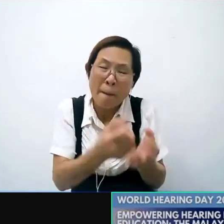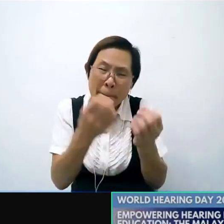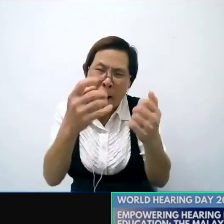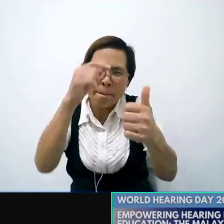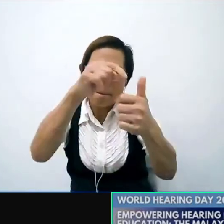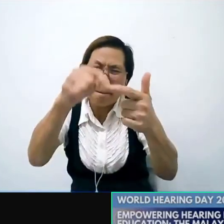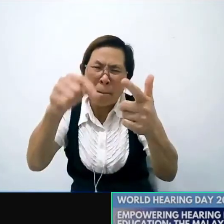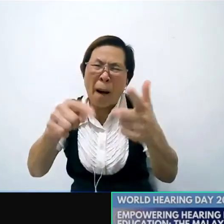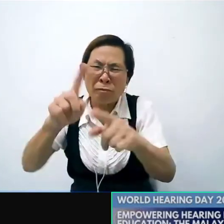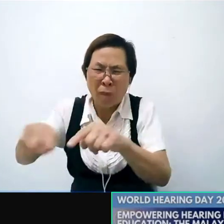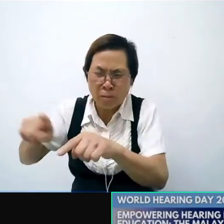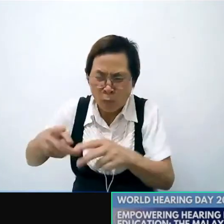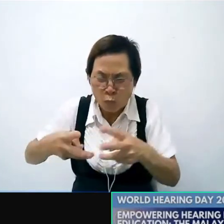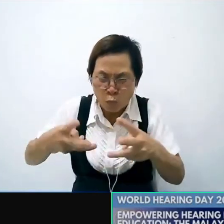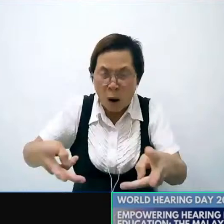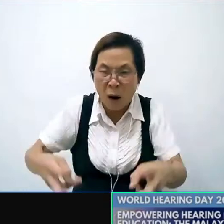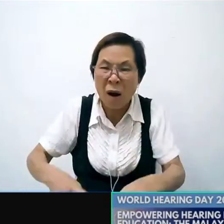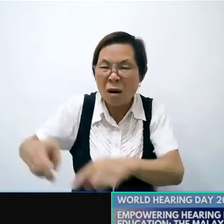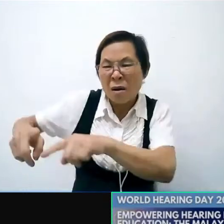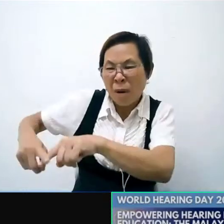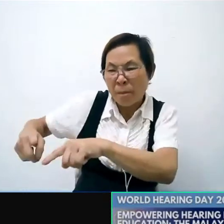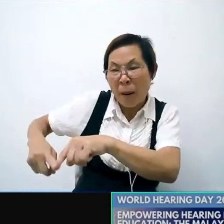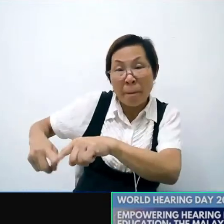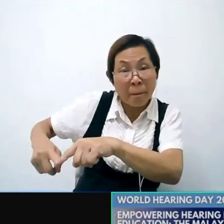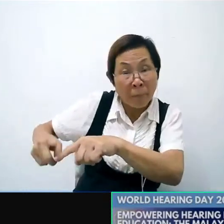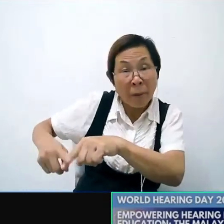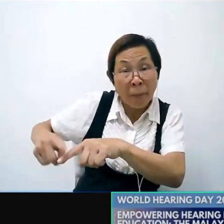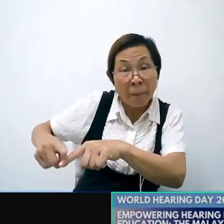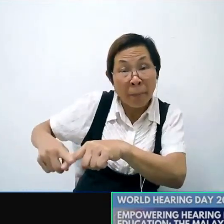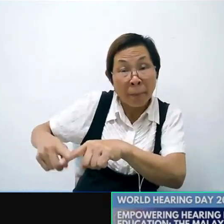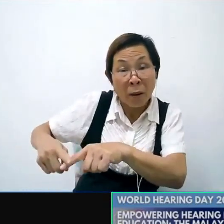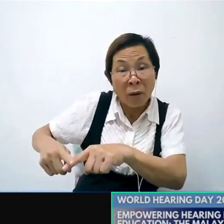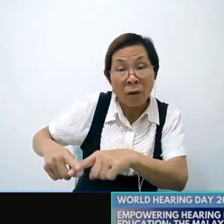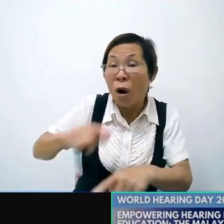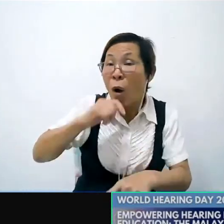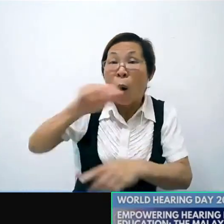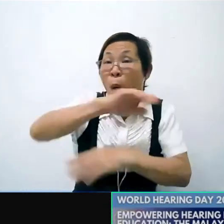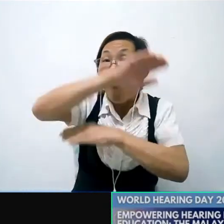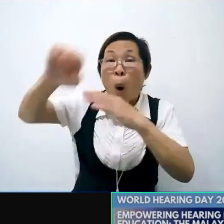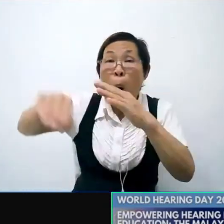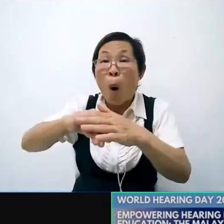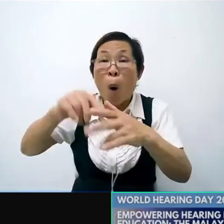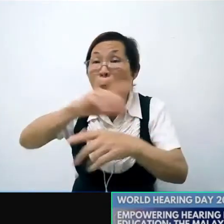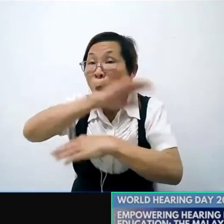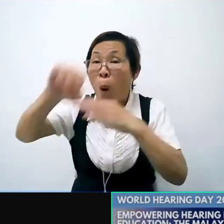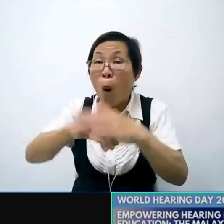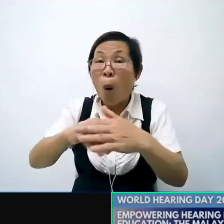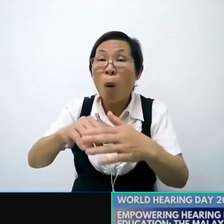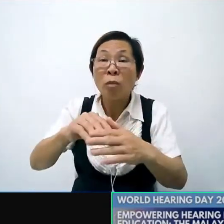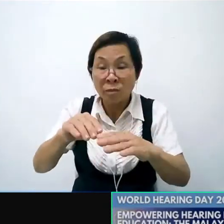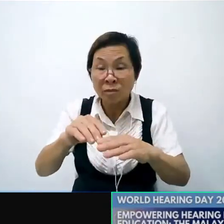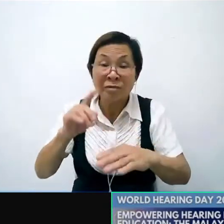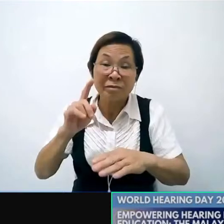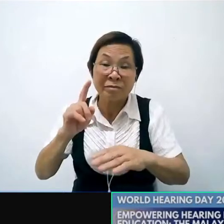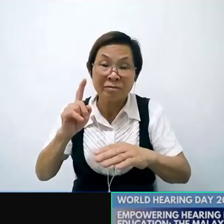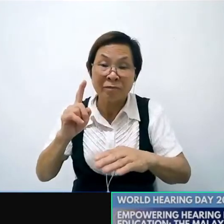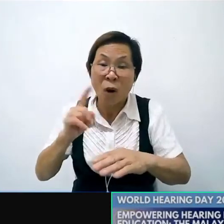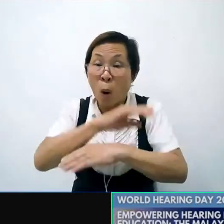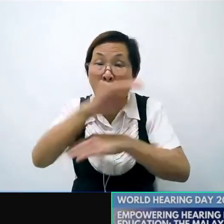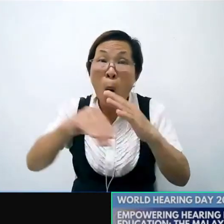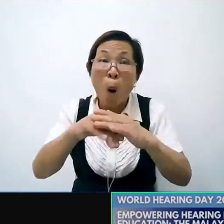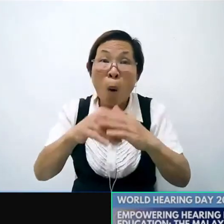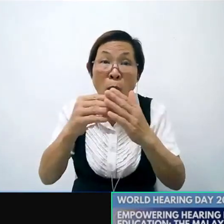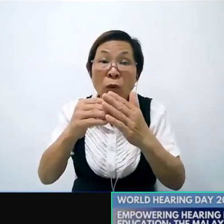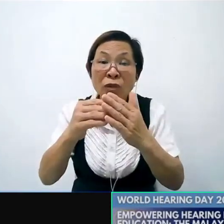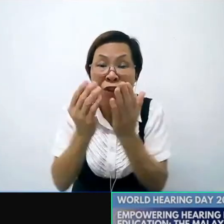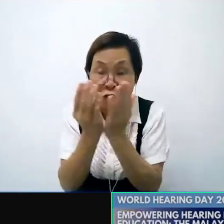ways. Just that depends again. Not every child have the same degree of hearing loss in the same classroom. Perhaps you have